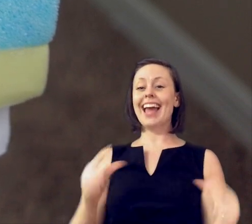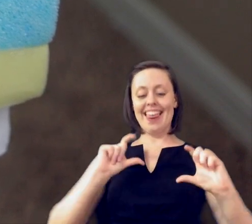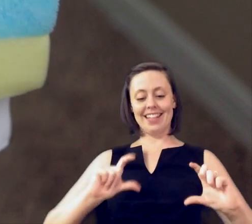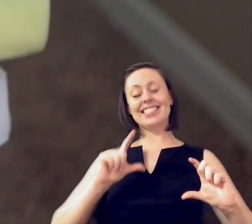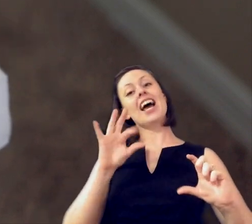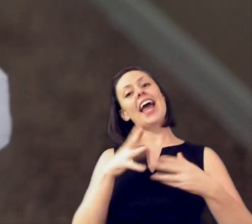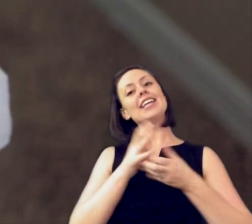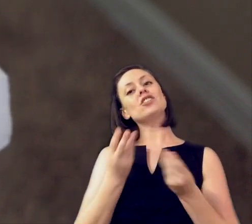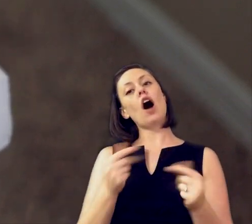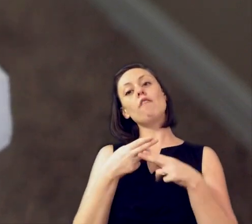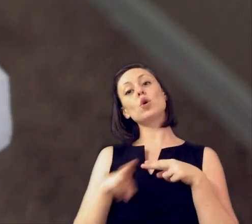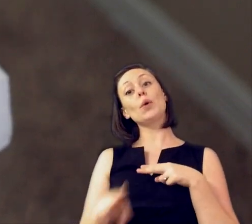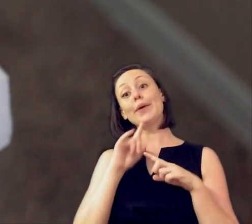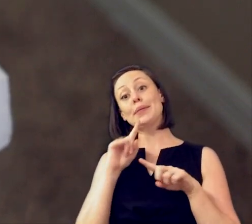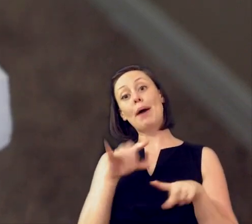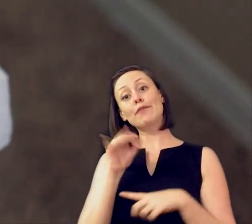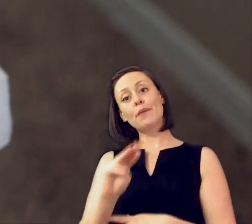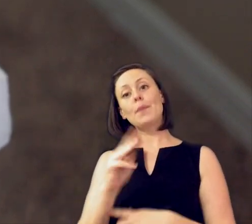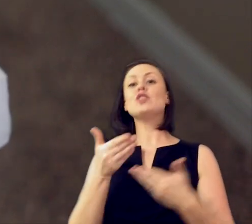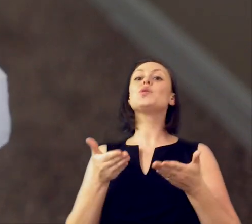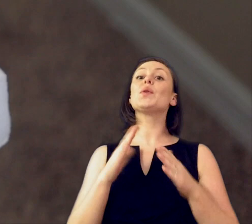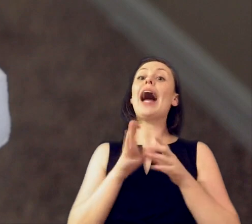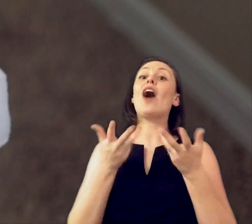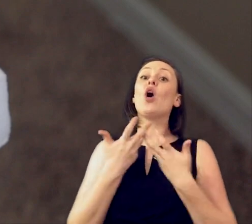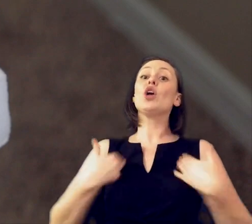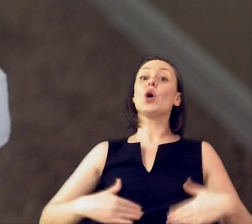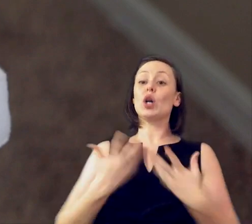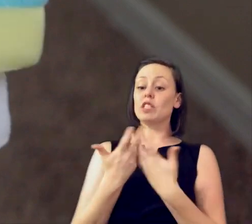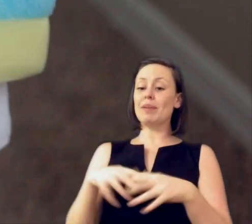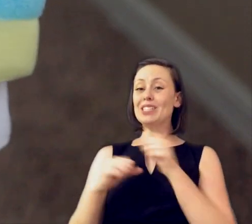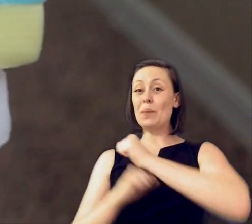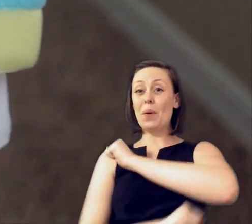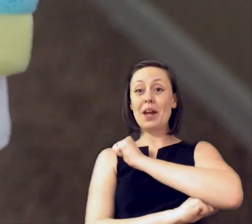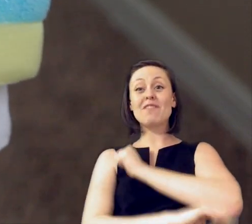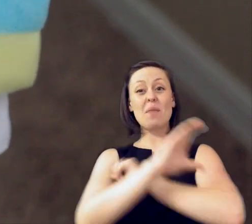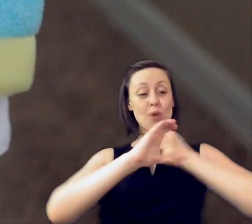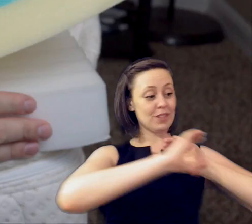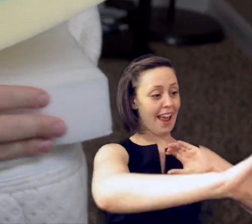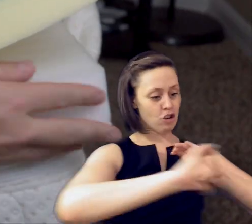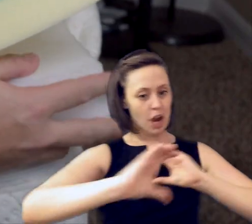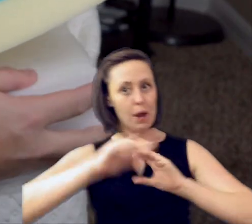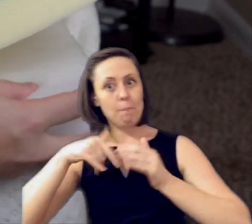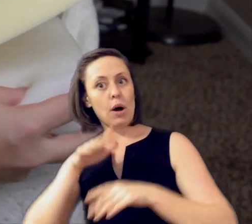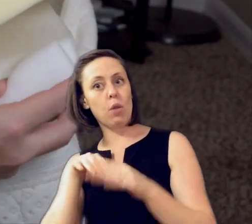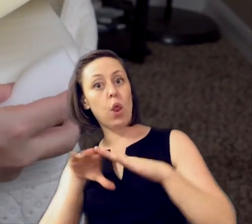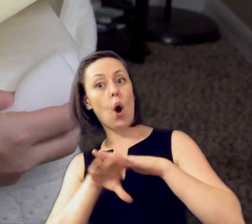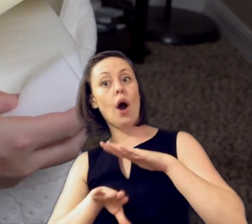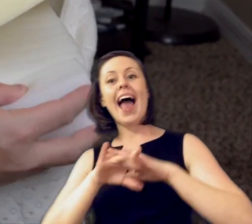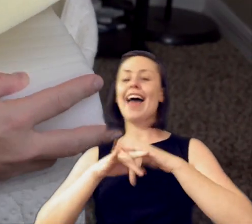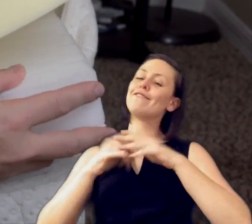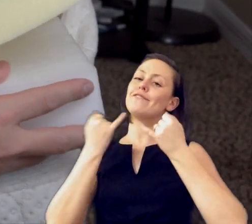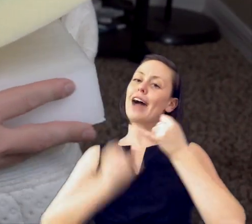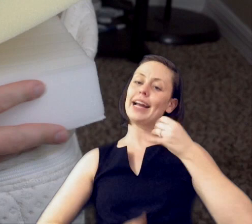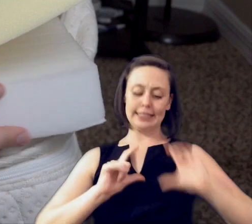soft, flexible, quick response foam to allow your curves to be supported by the air chambers below. And then finally the support